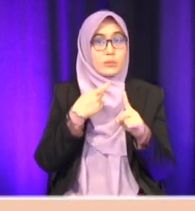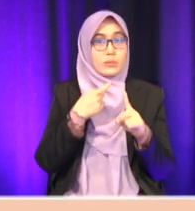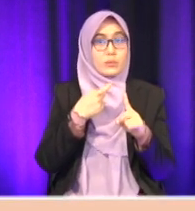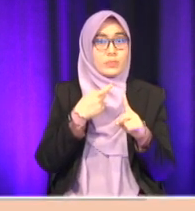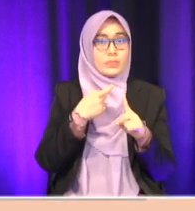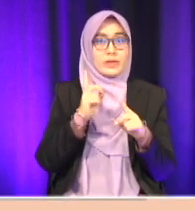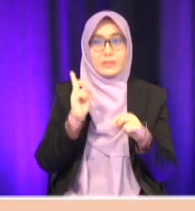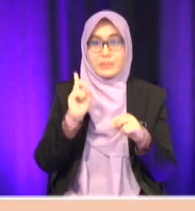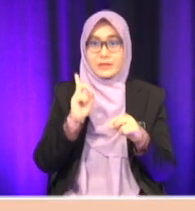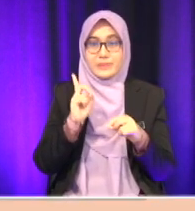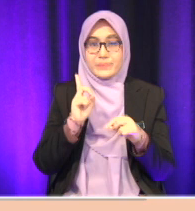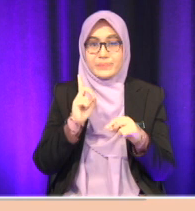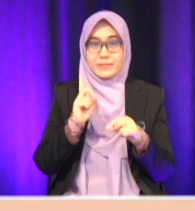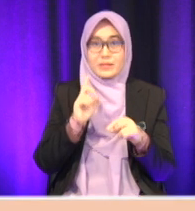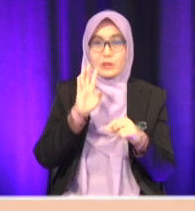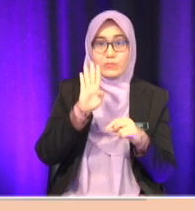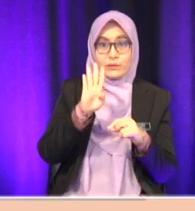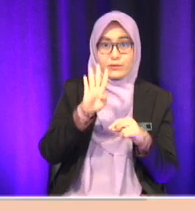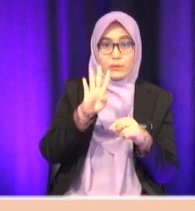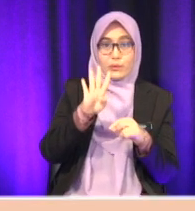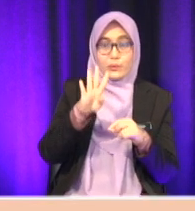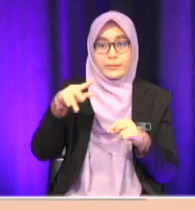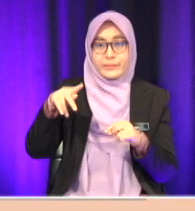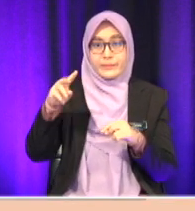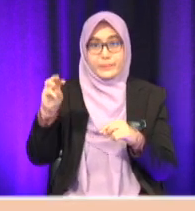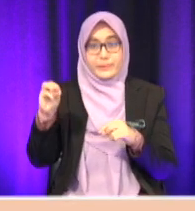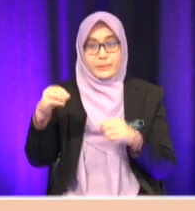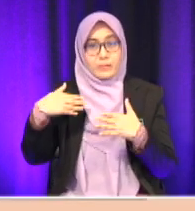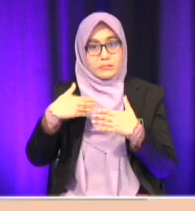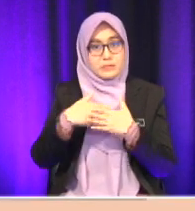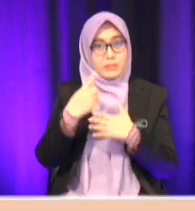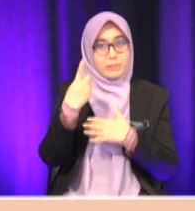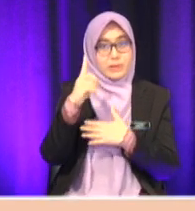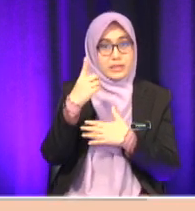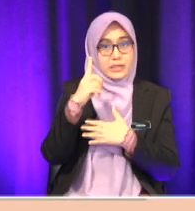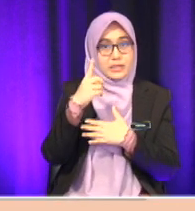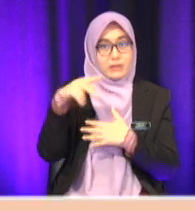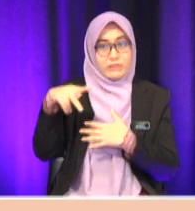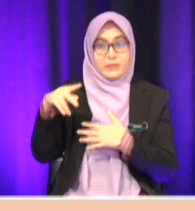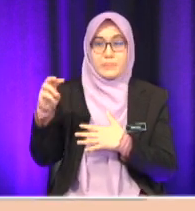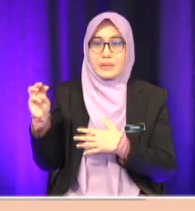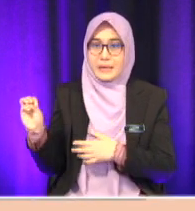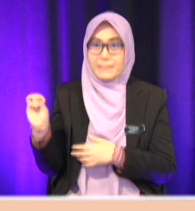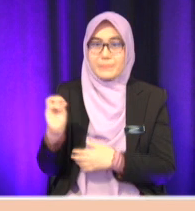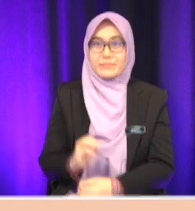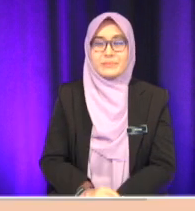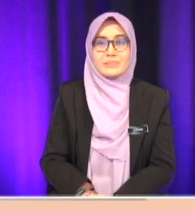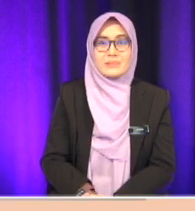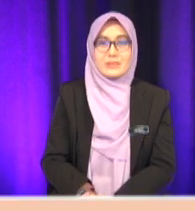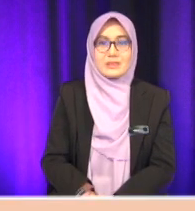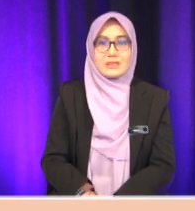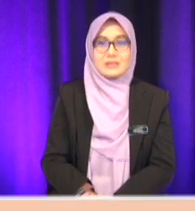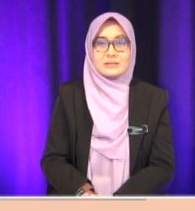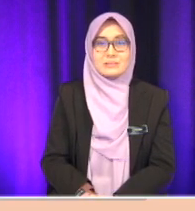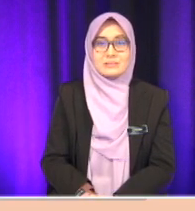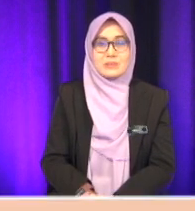4 p.m. to 11 p.m. Is it throughout the launch day?